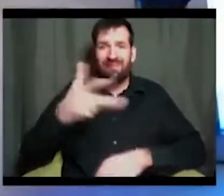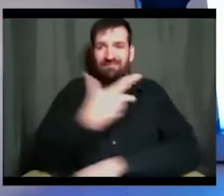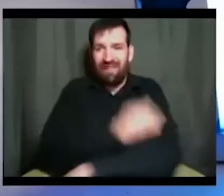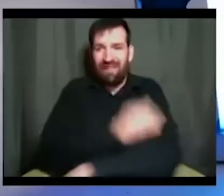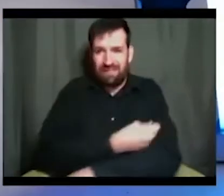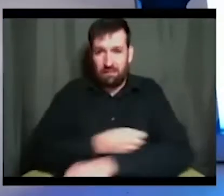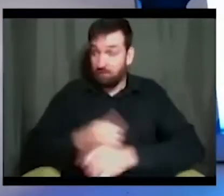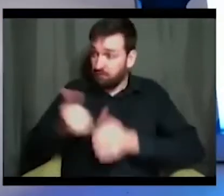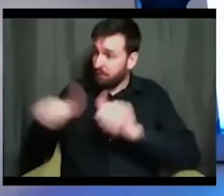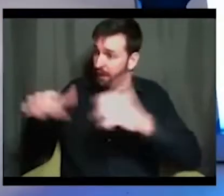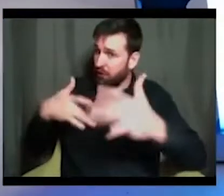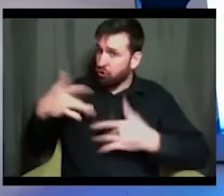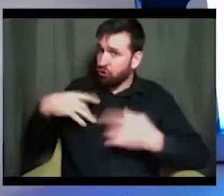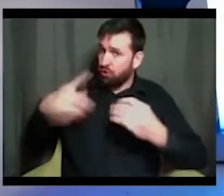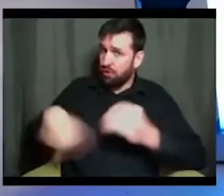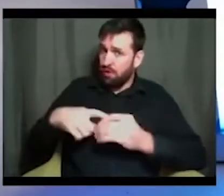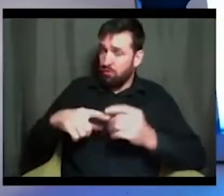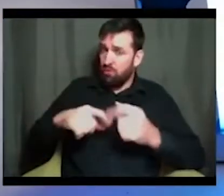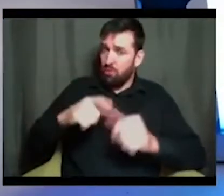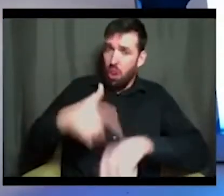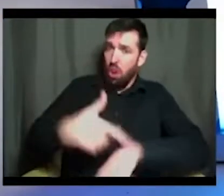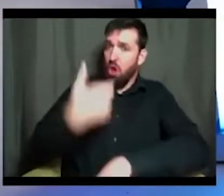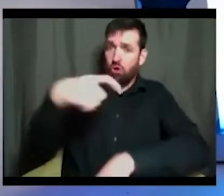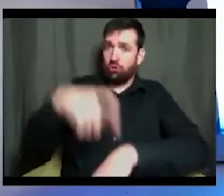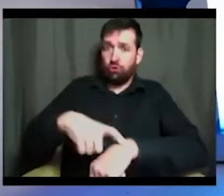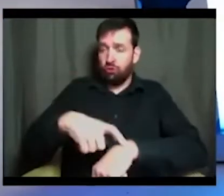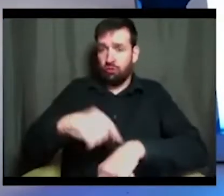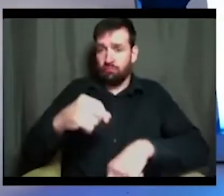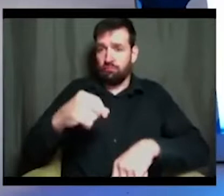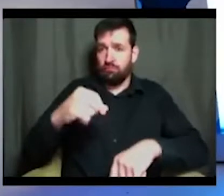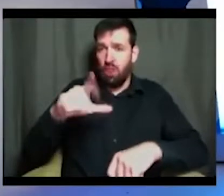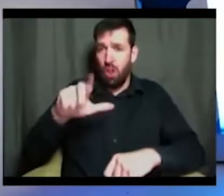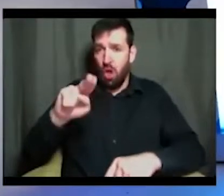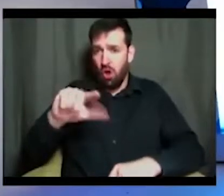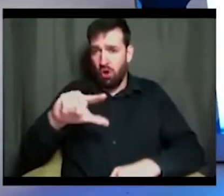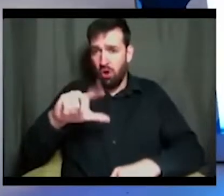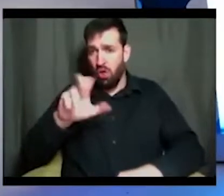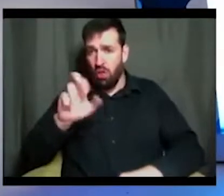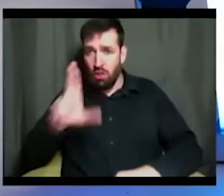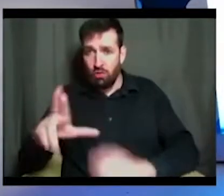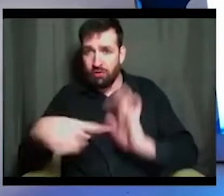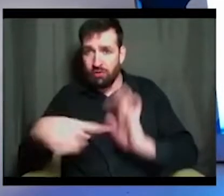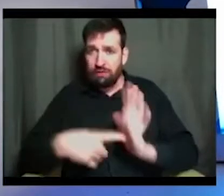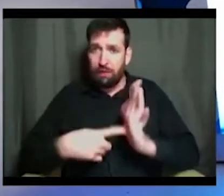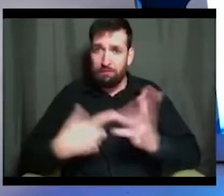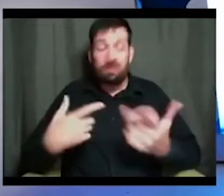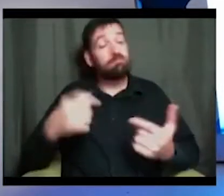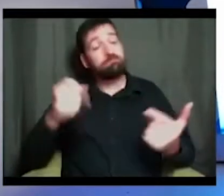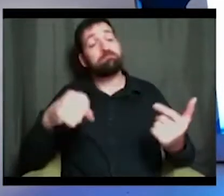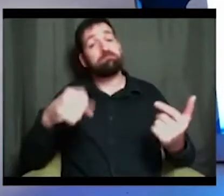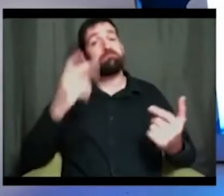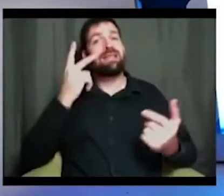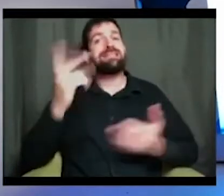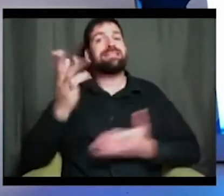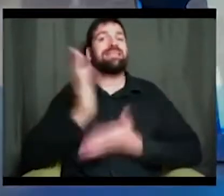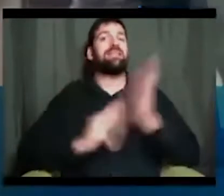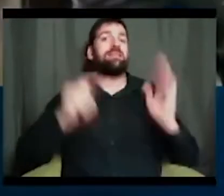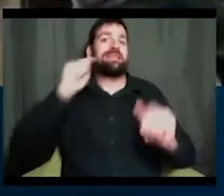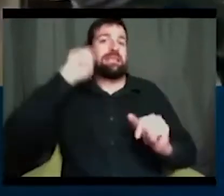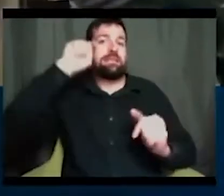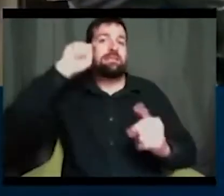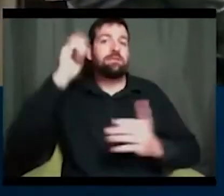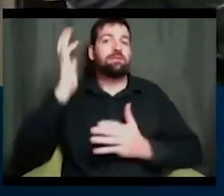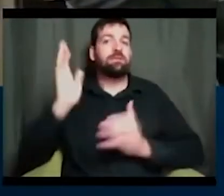about like long-term, long-haul symptoms in kids? Are you seeing anything with those kids that have had COVID? We do see some adolescents who are having some of the long hauler